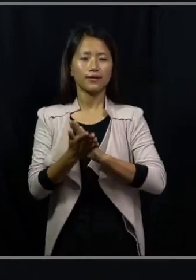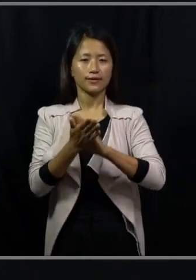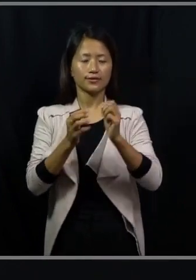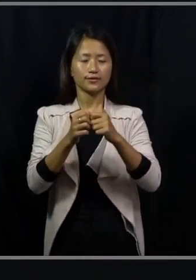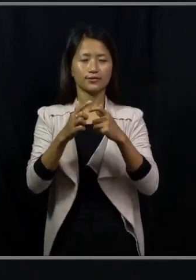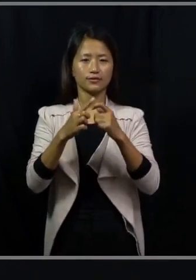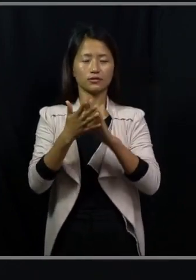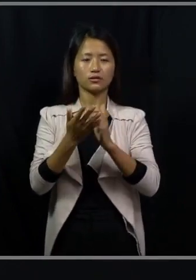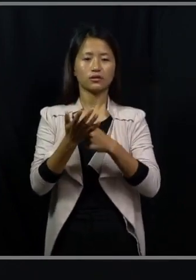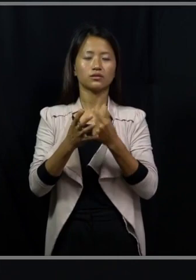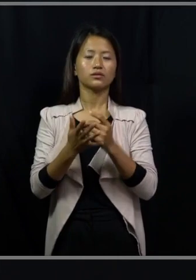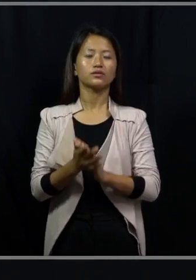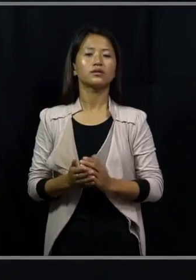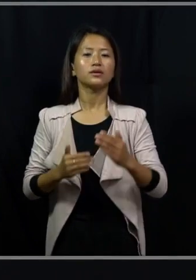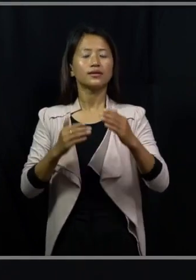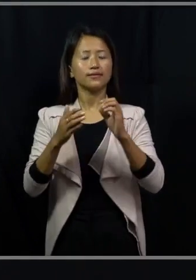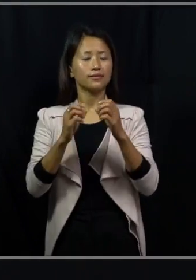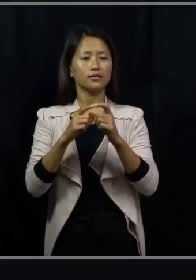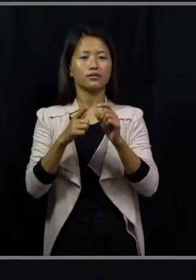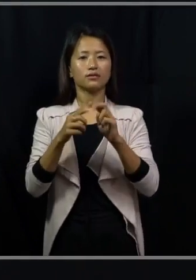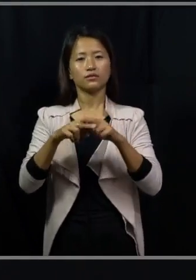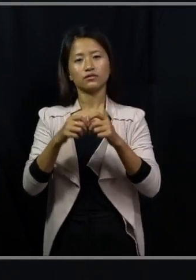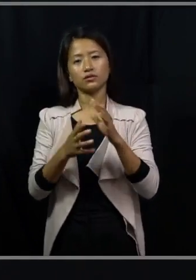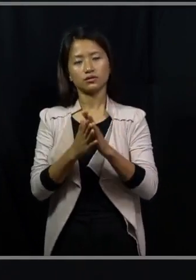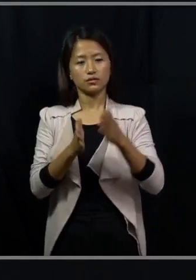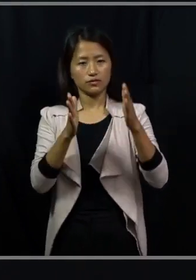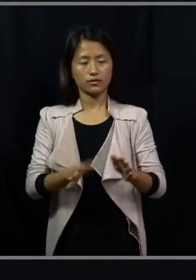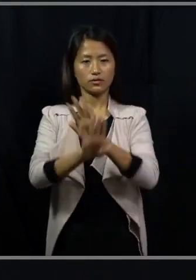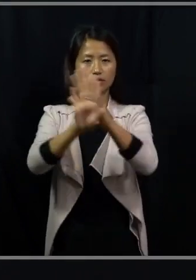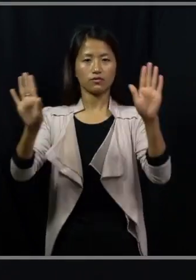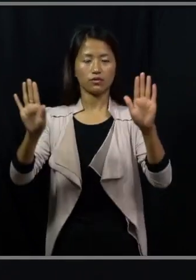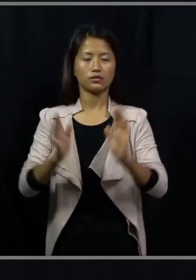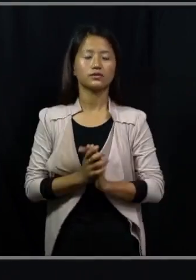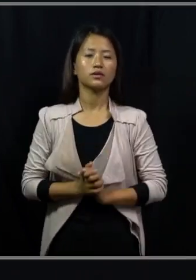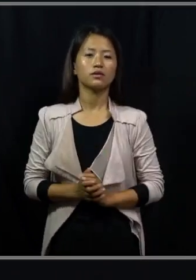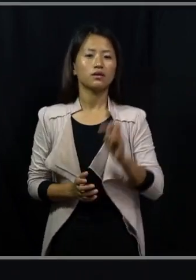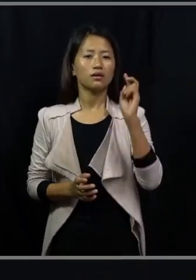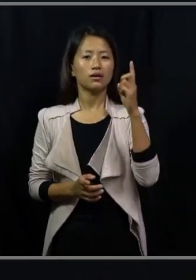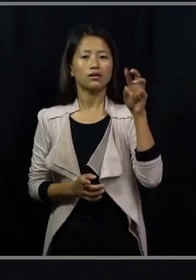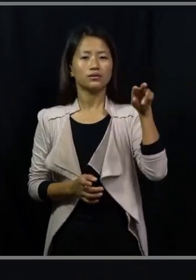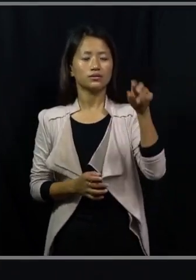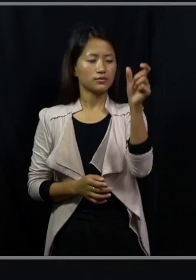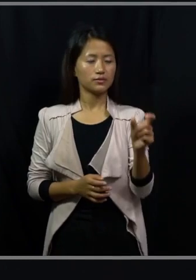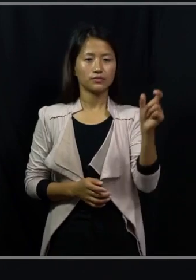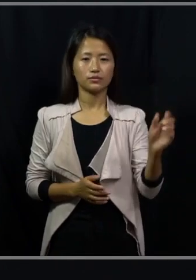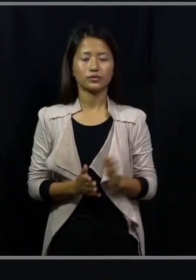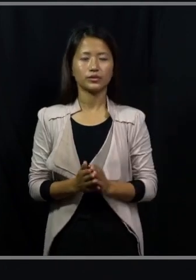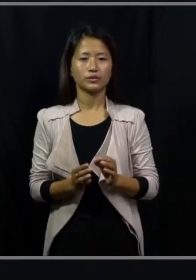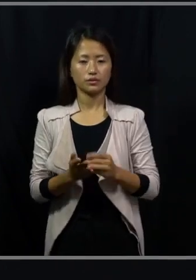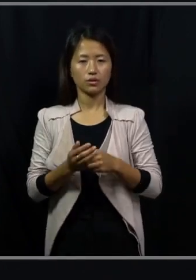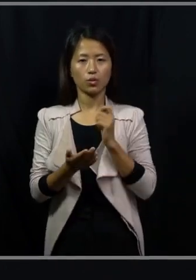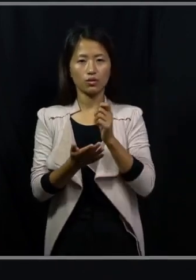and also it has a defensive walls. And also hundreds of people were employed